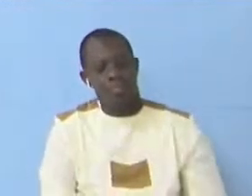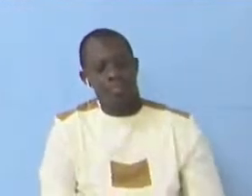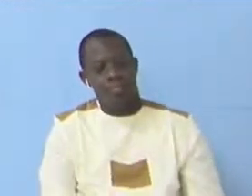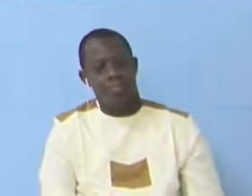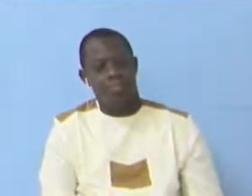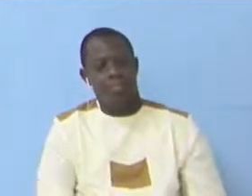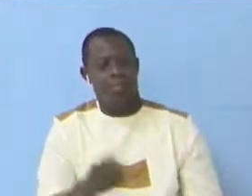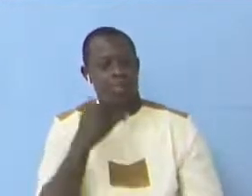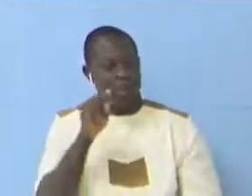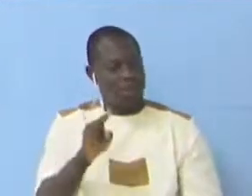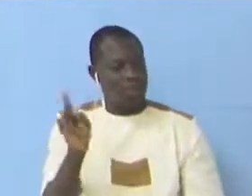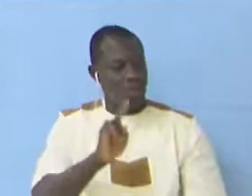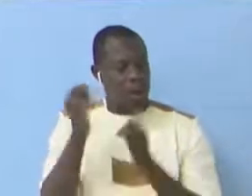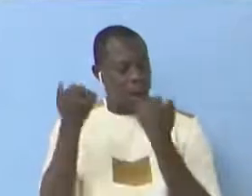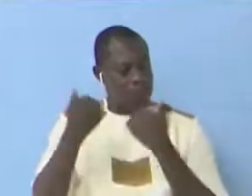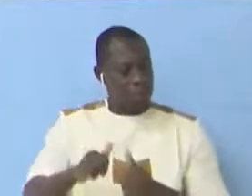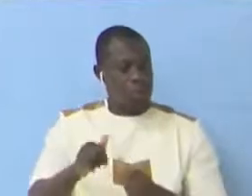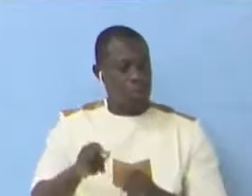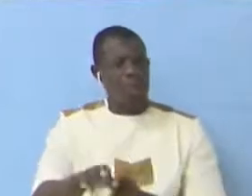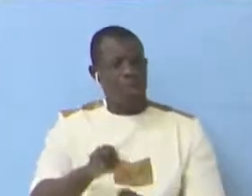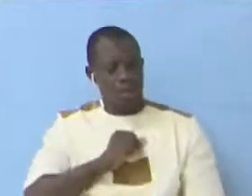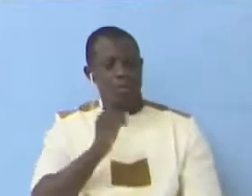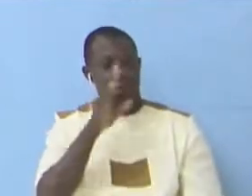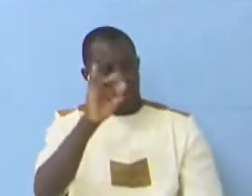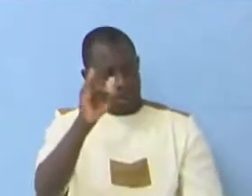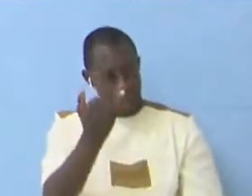Is that the case? That is correct. waaw noonu la.